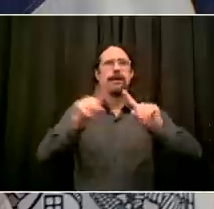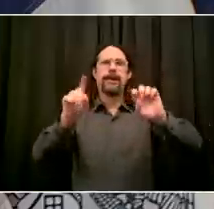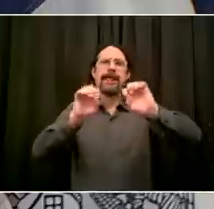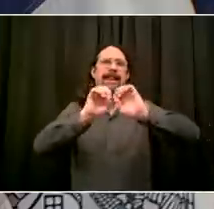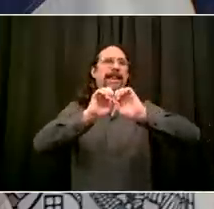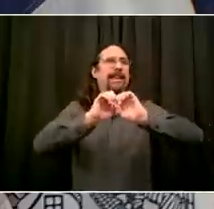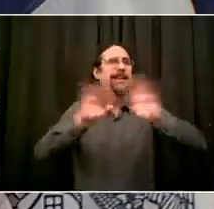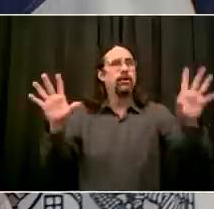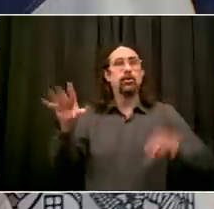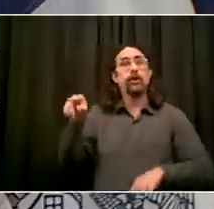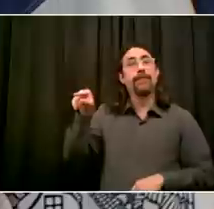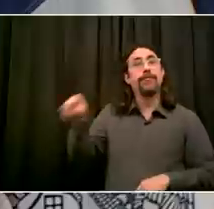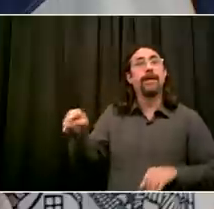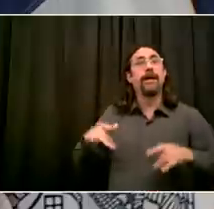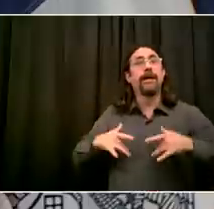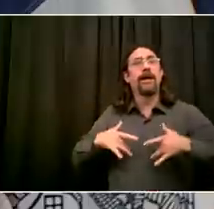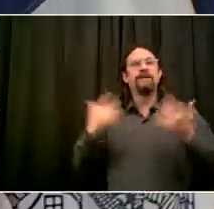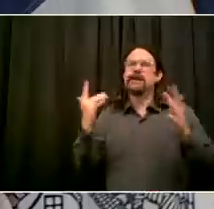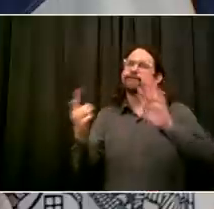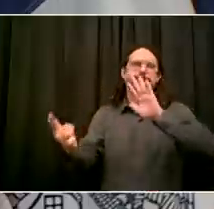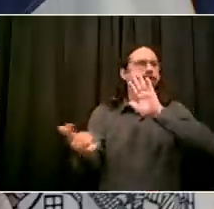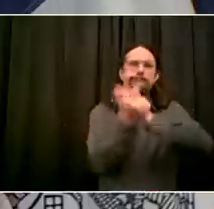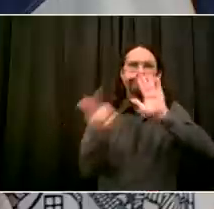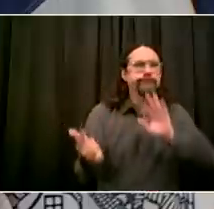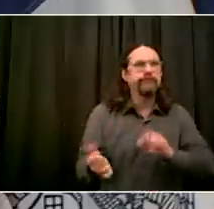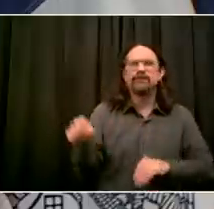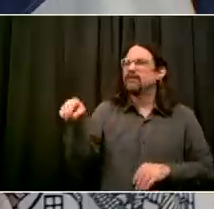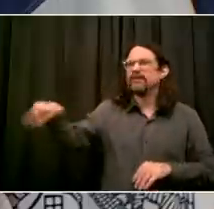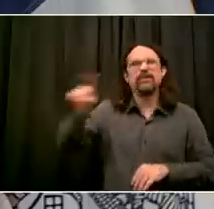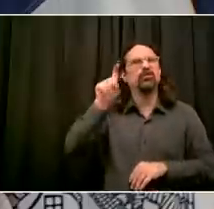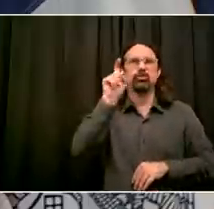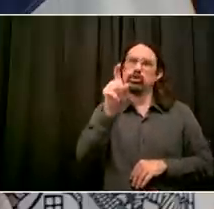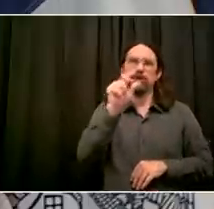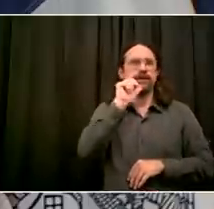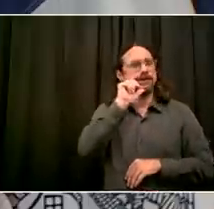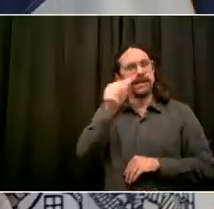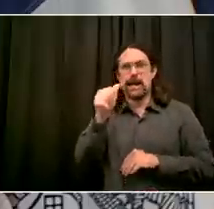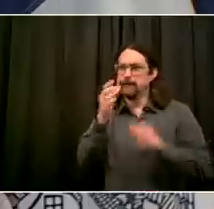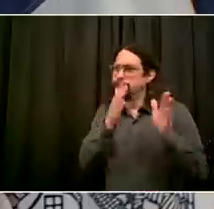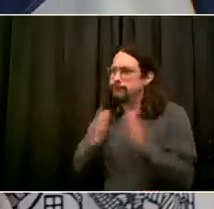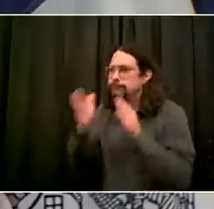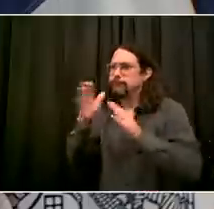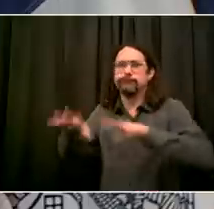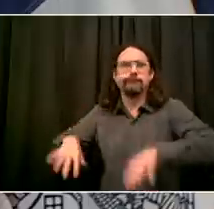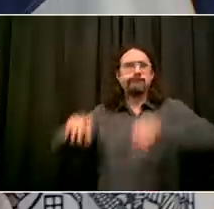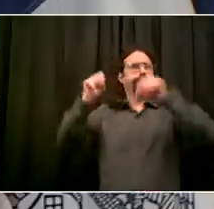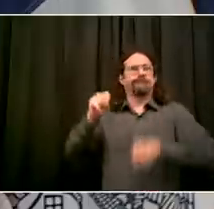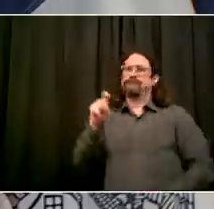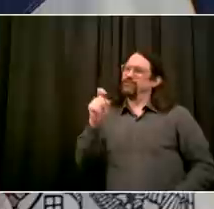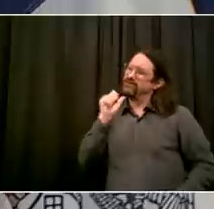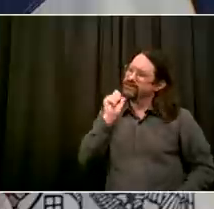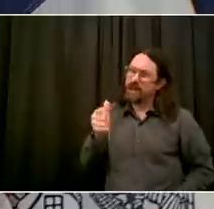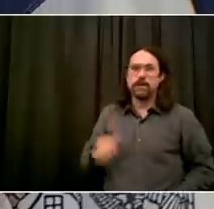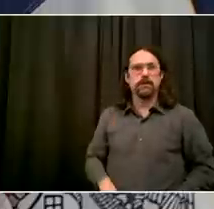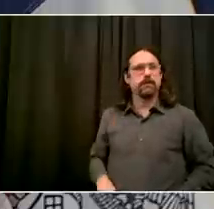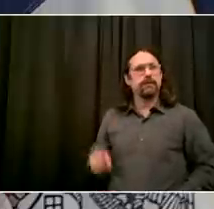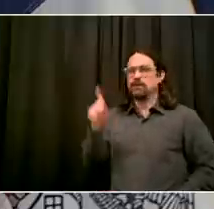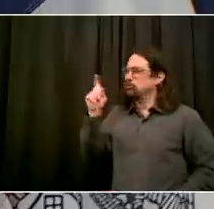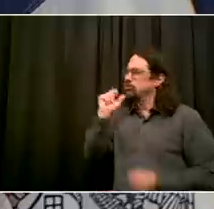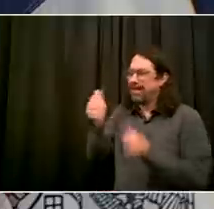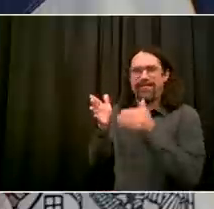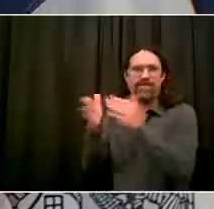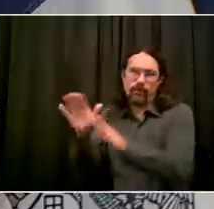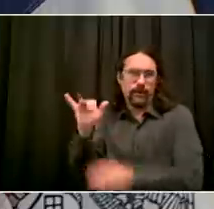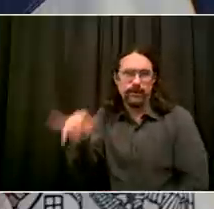an update on that. Obviously, something like that cannot happen, particularly in the middle of a crisis where certain zip